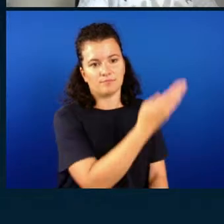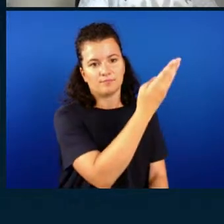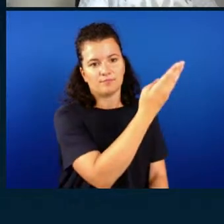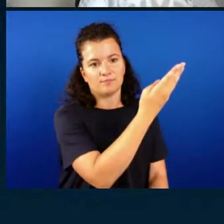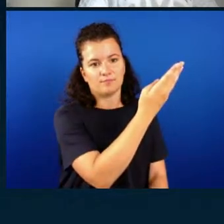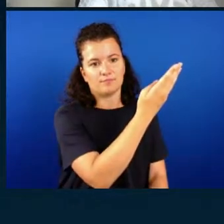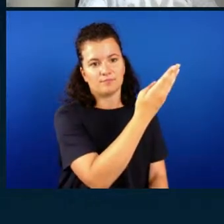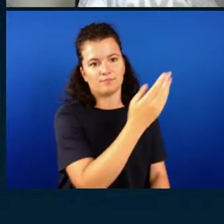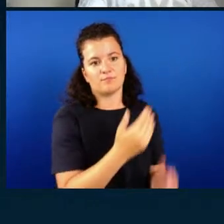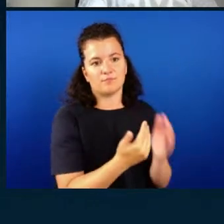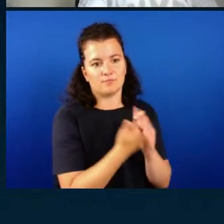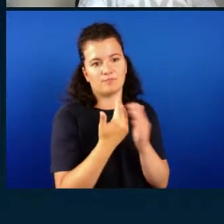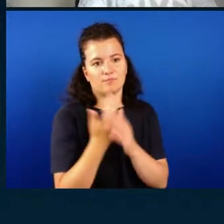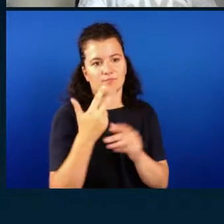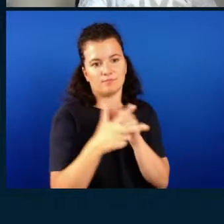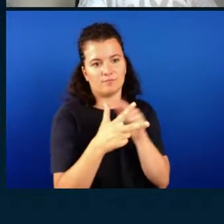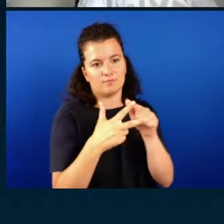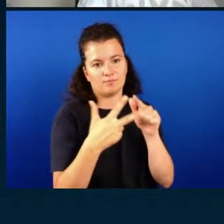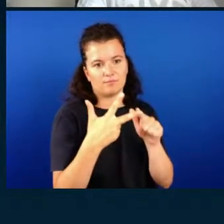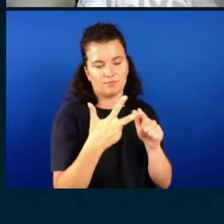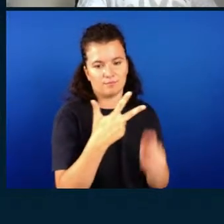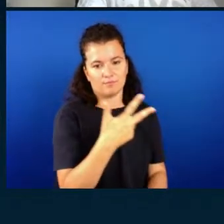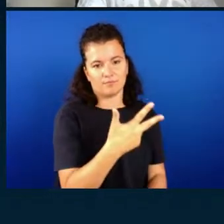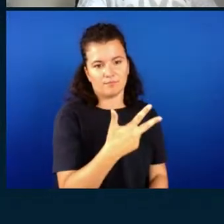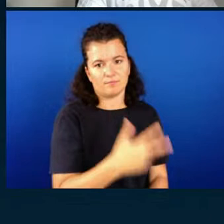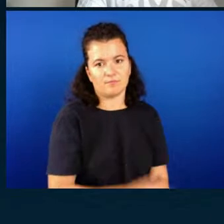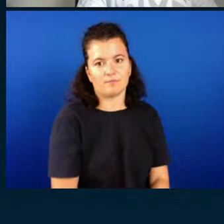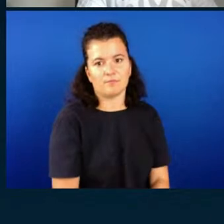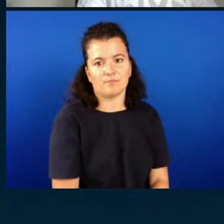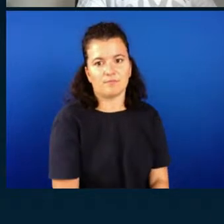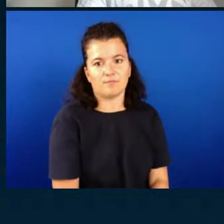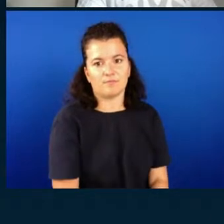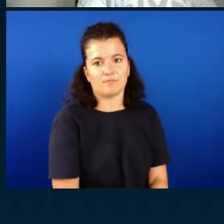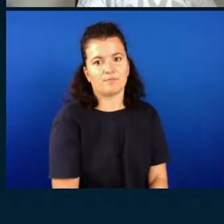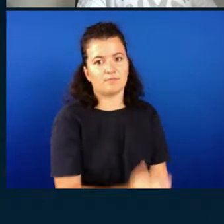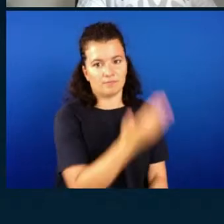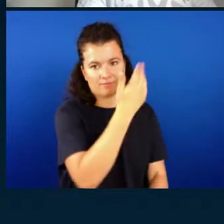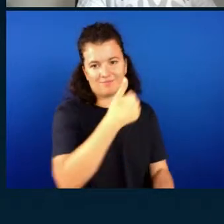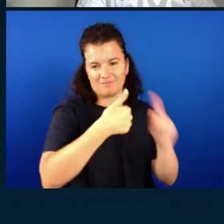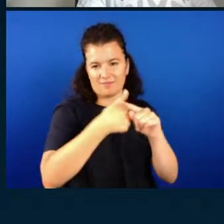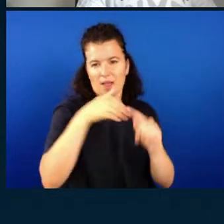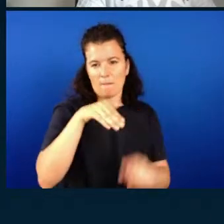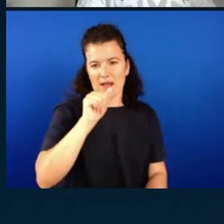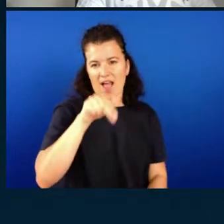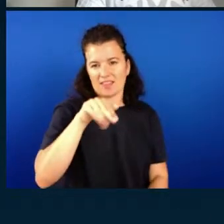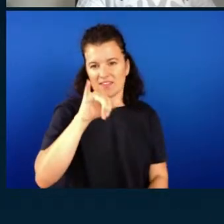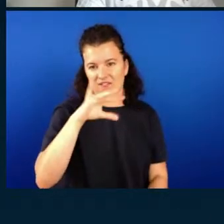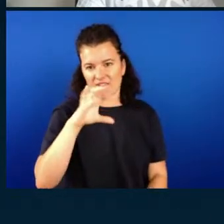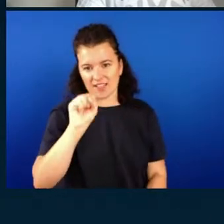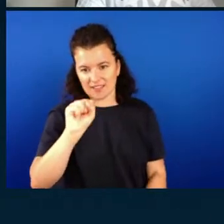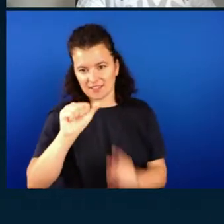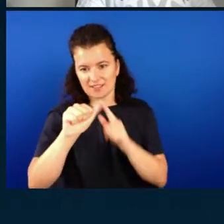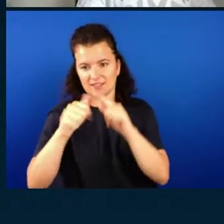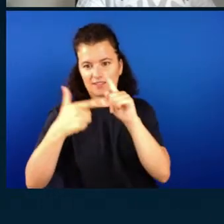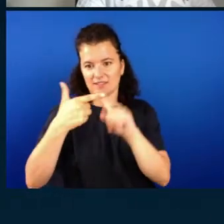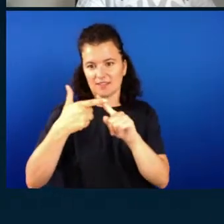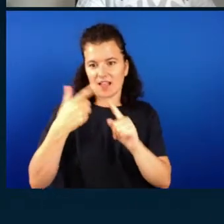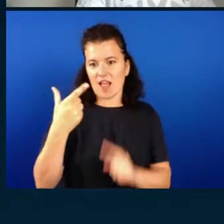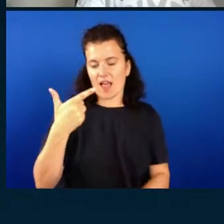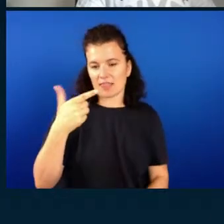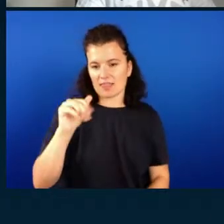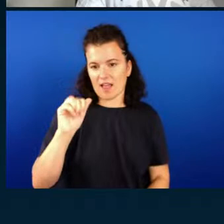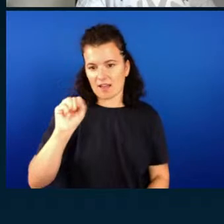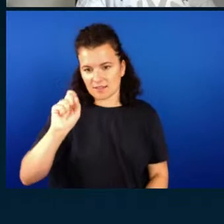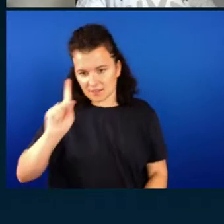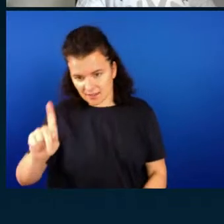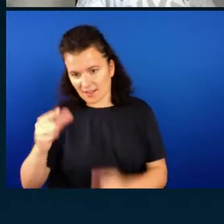main.ps1. So our structure looks like this now. So we have our manifest, we have our task, we have our main, and we